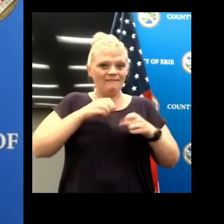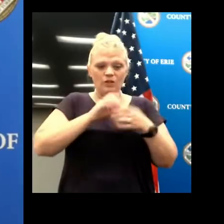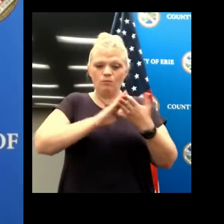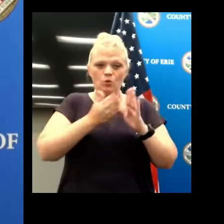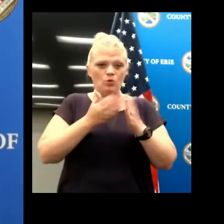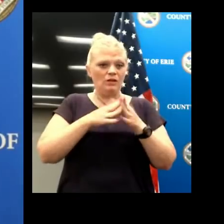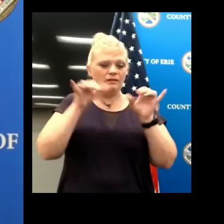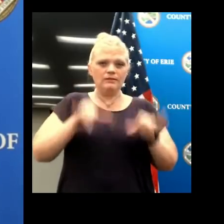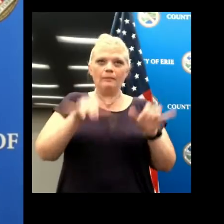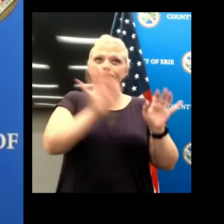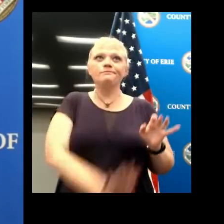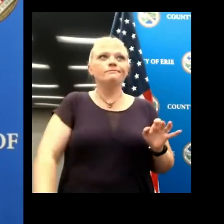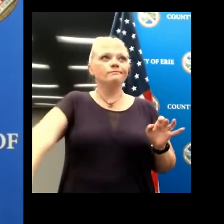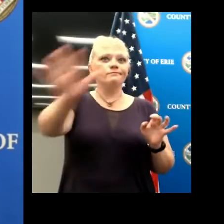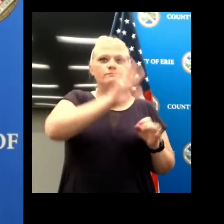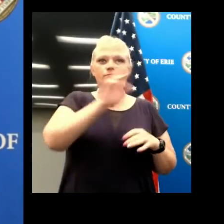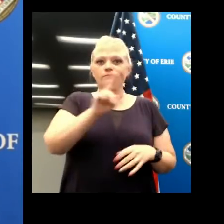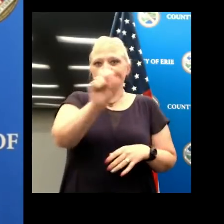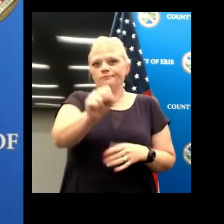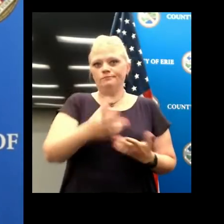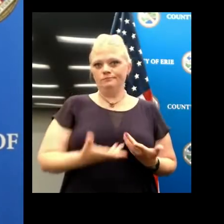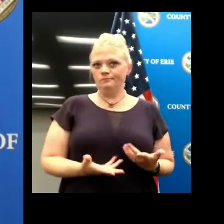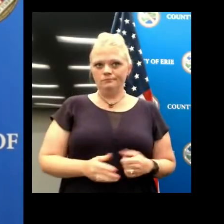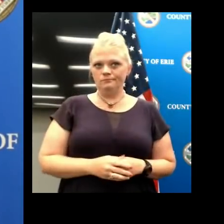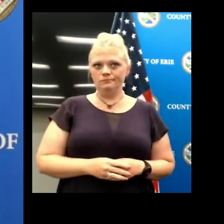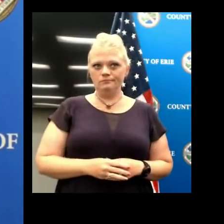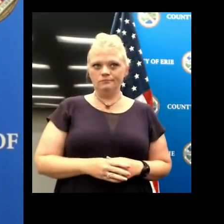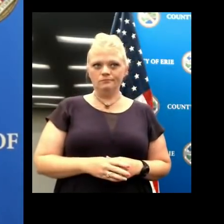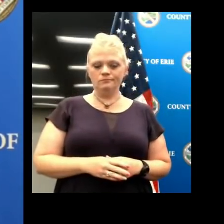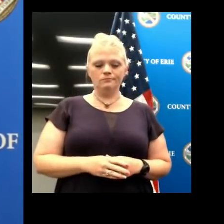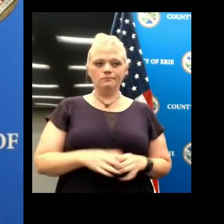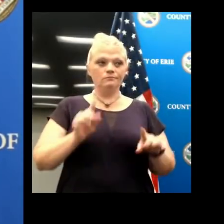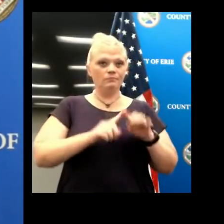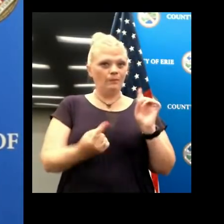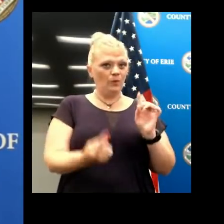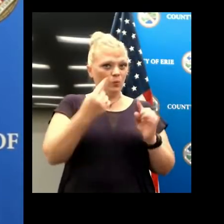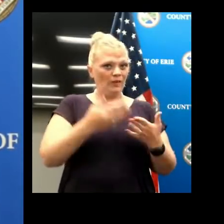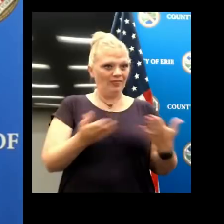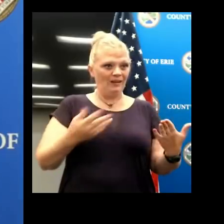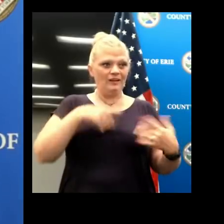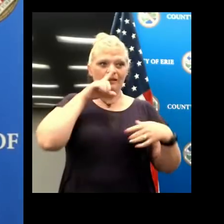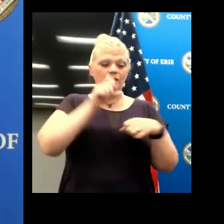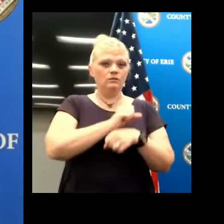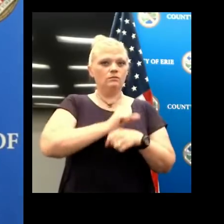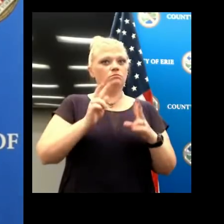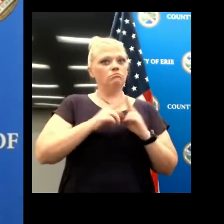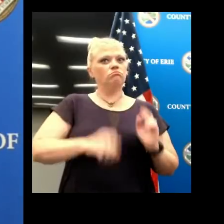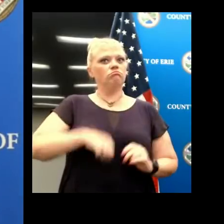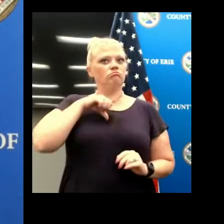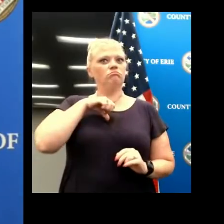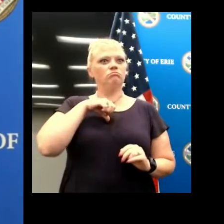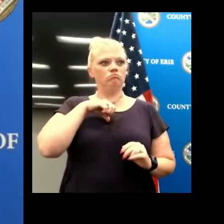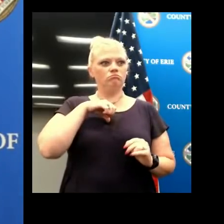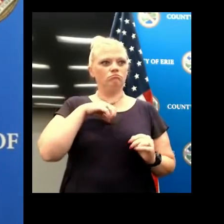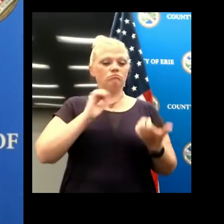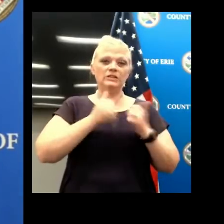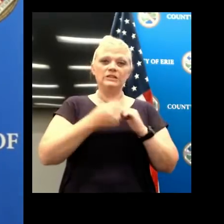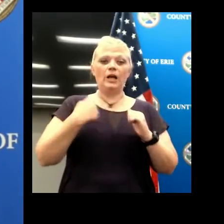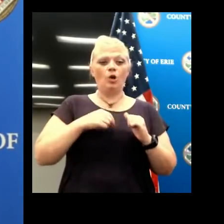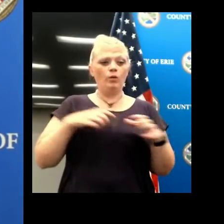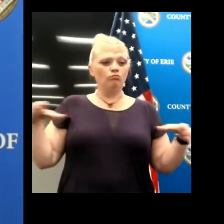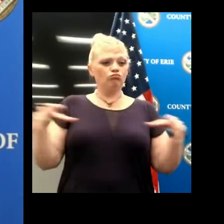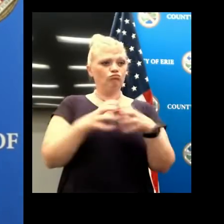they live in every community across the United States. But the one thing I actually am very proud of our community is how we come together in